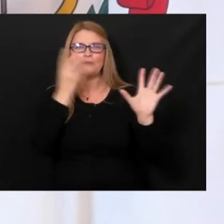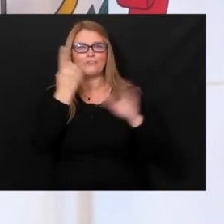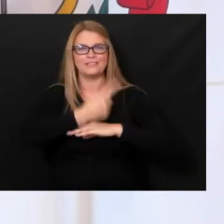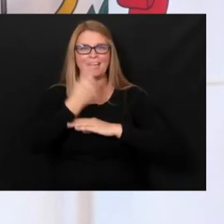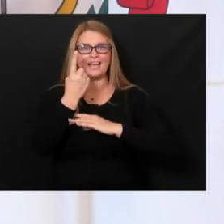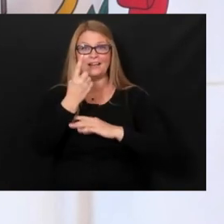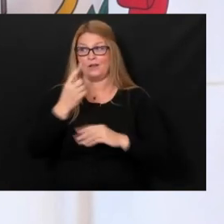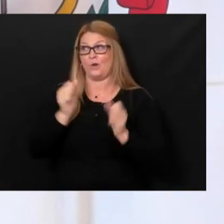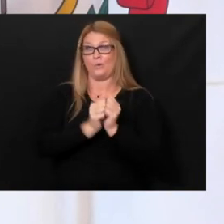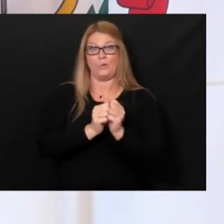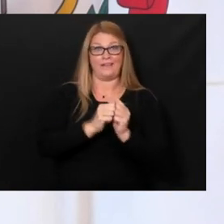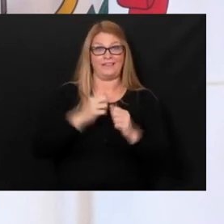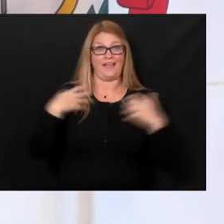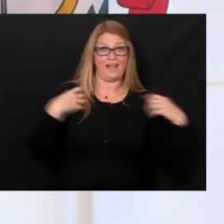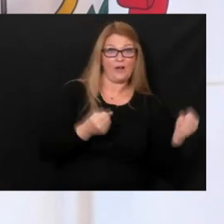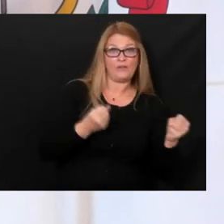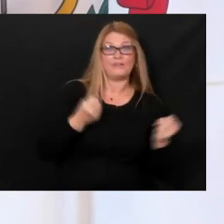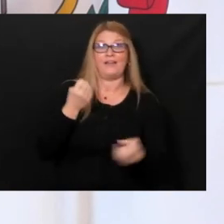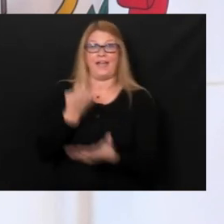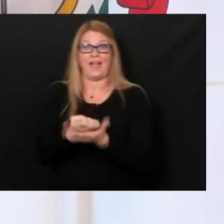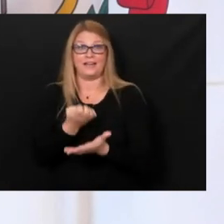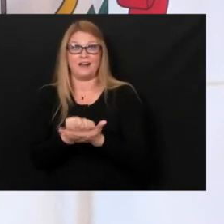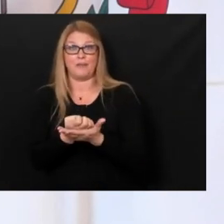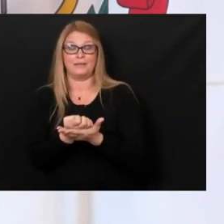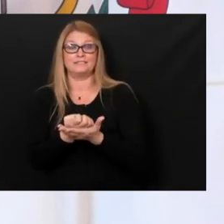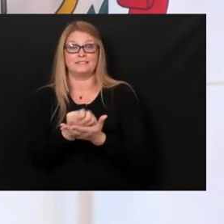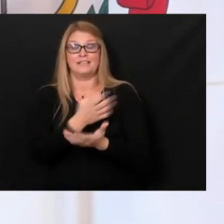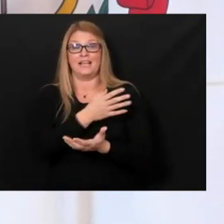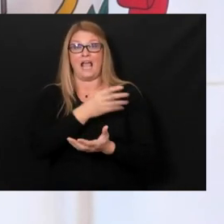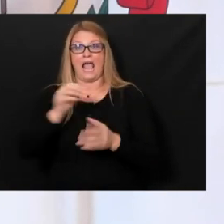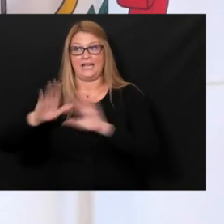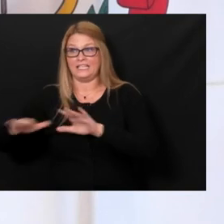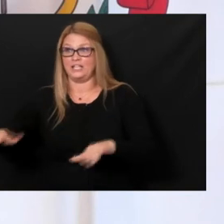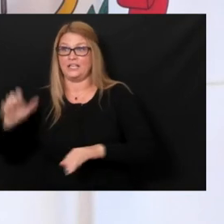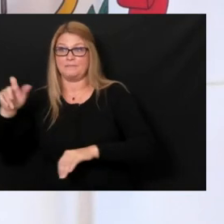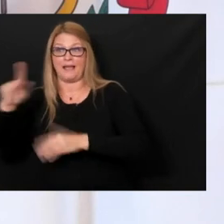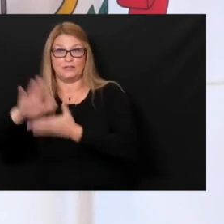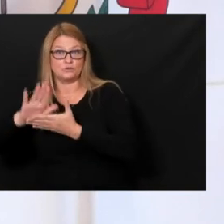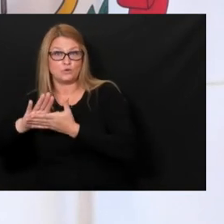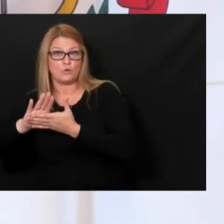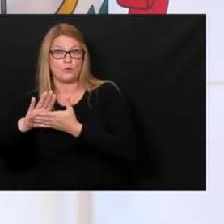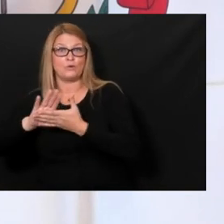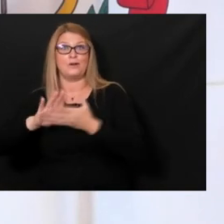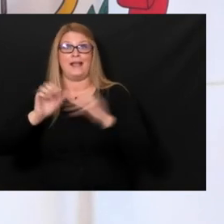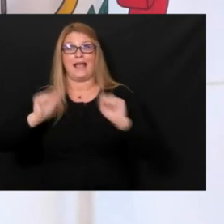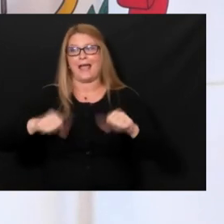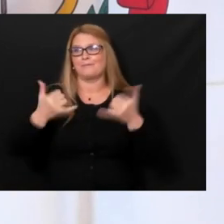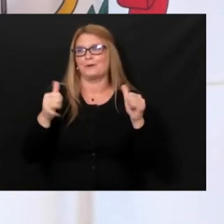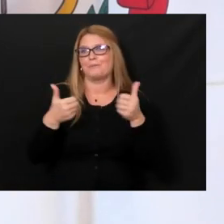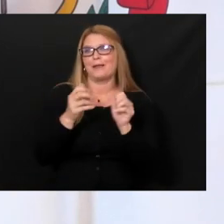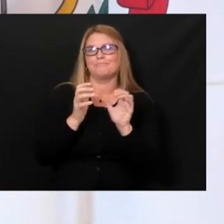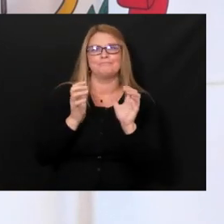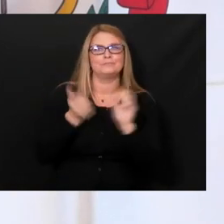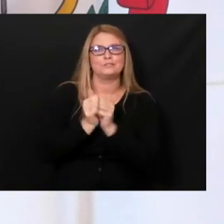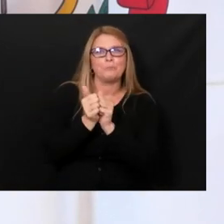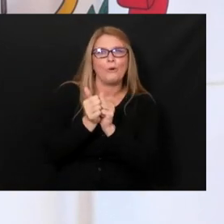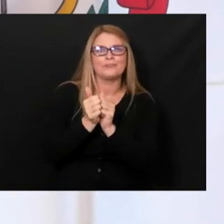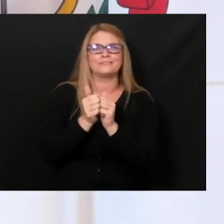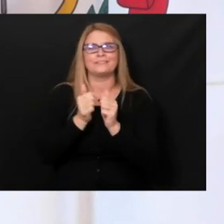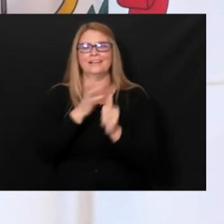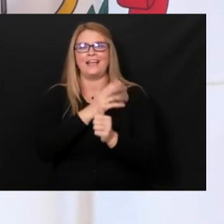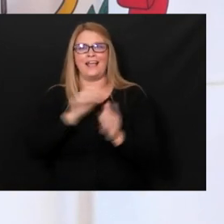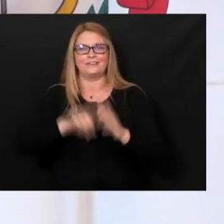economics. I think there's a bright day ahead with our kids being back in school and able to play ball and starting to